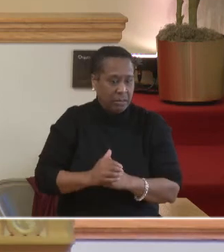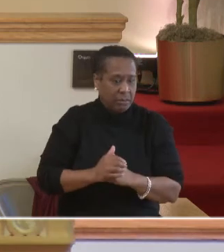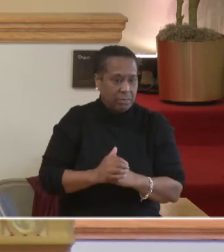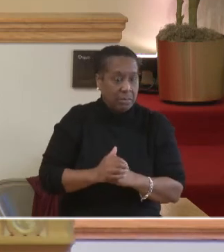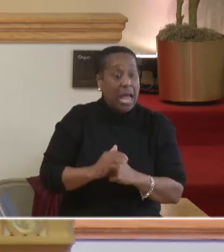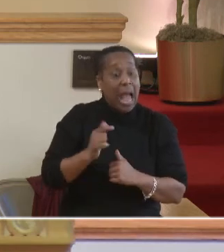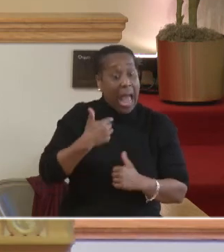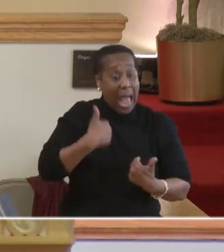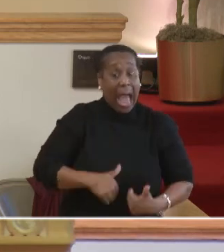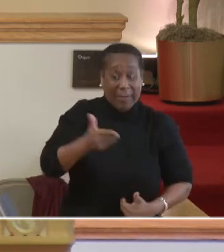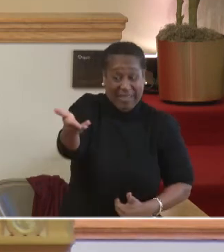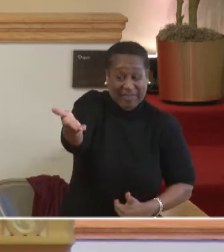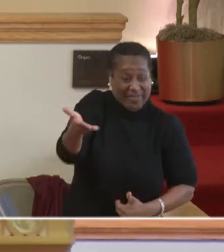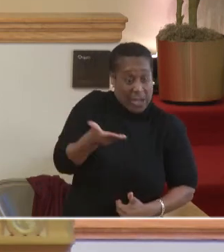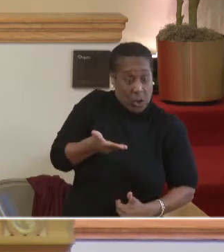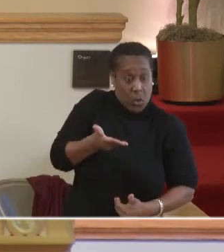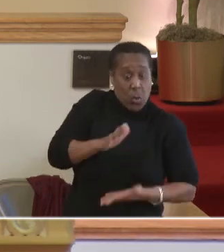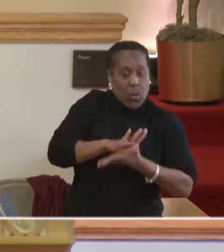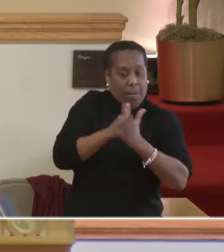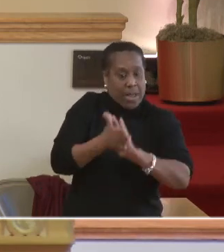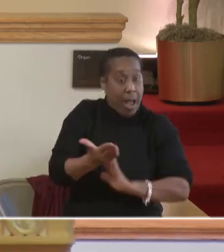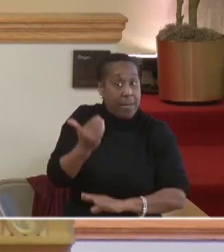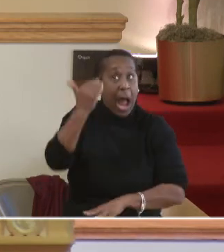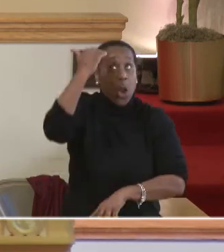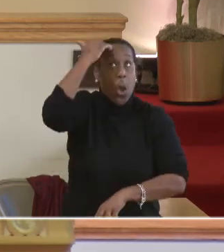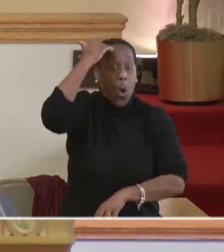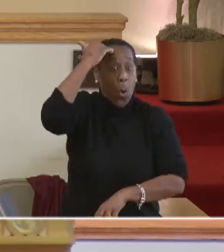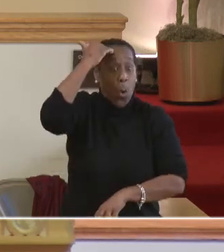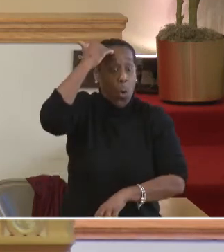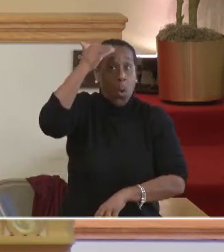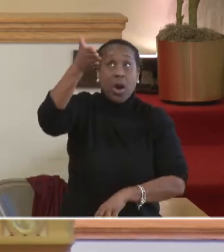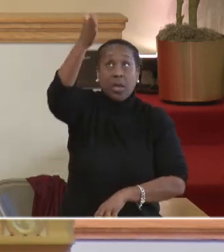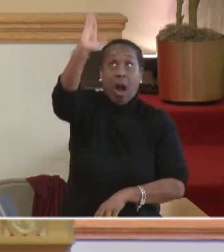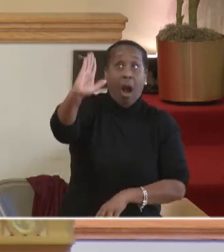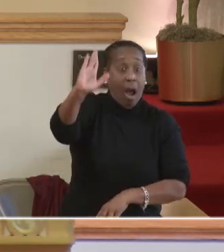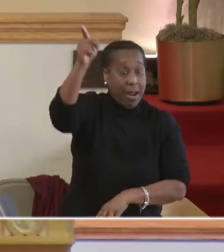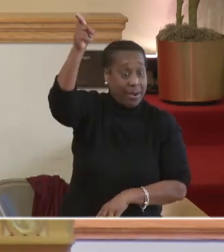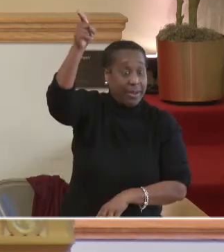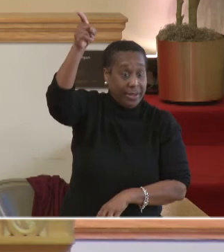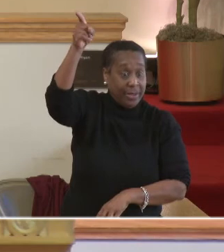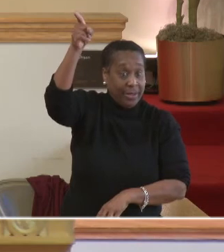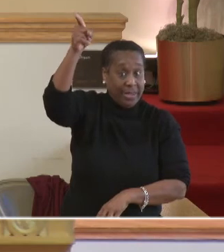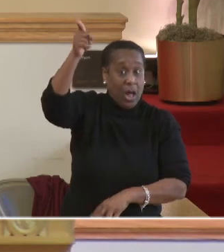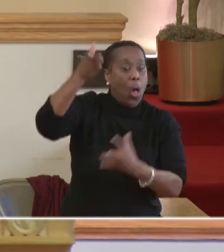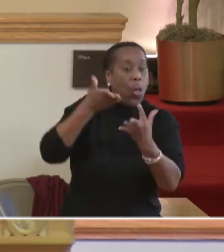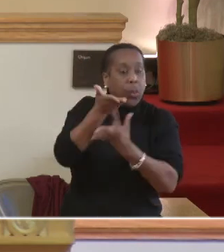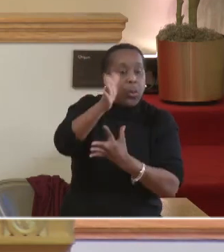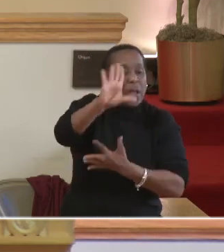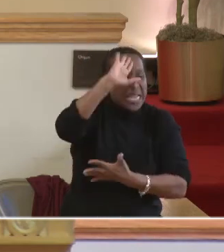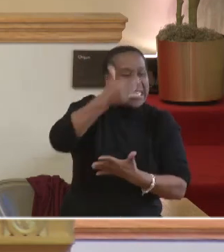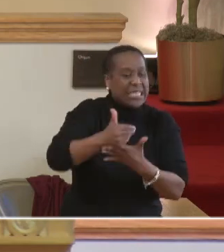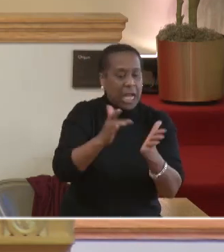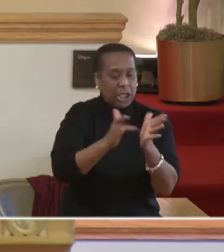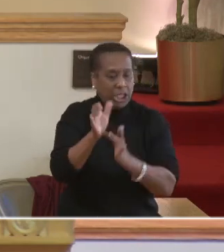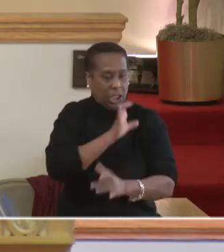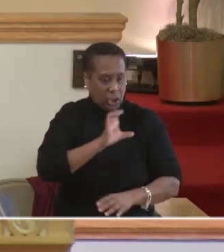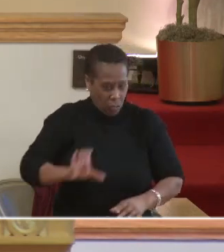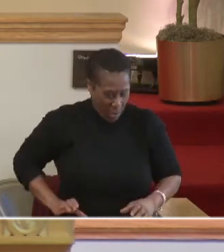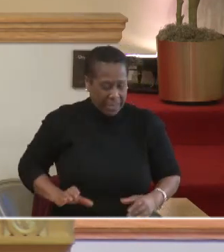I'm inviting you to get to know God through his son Jesus